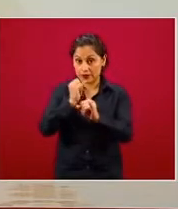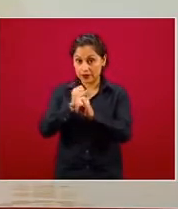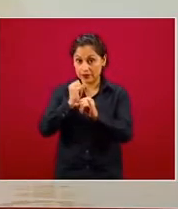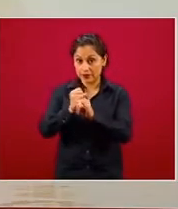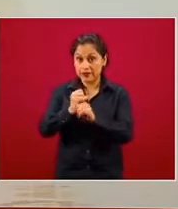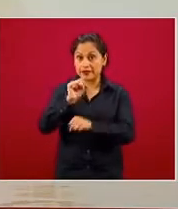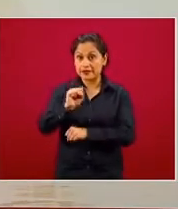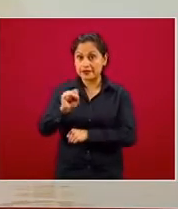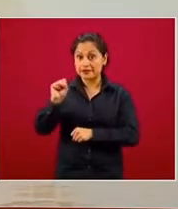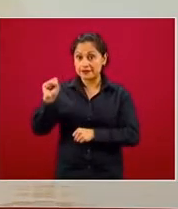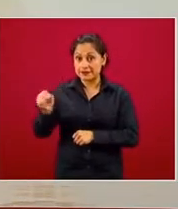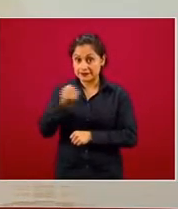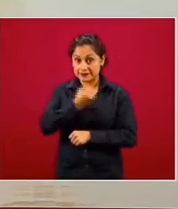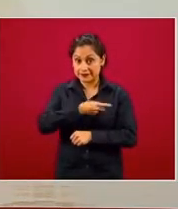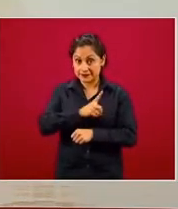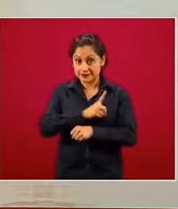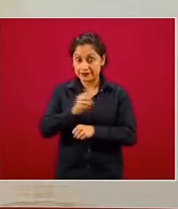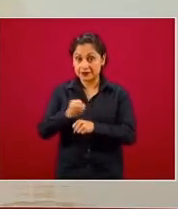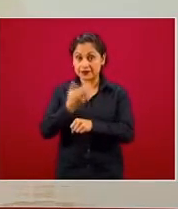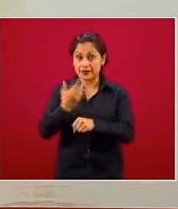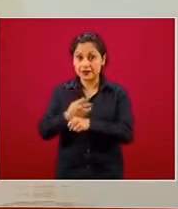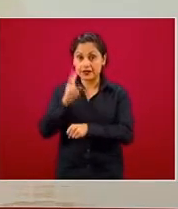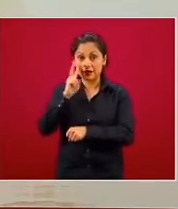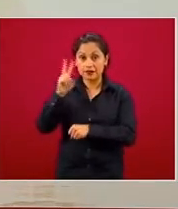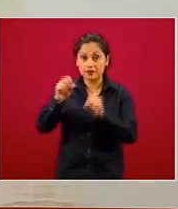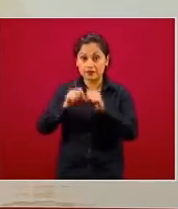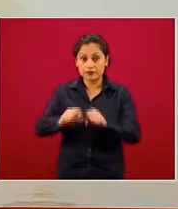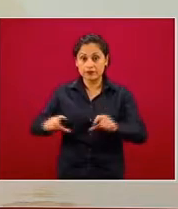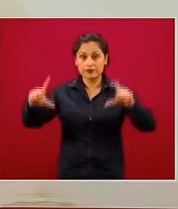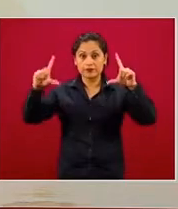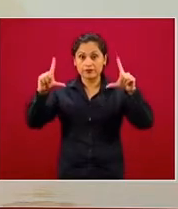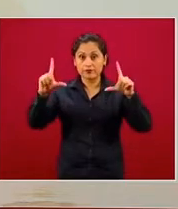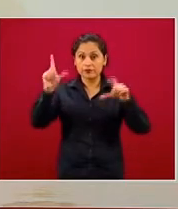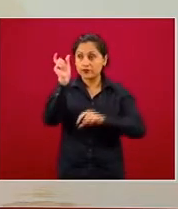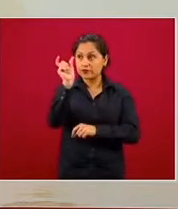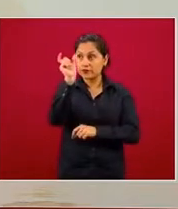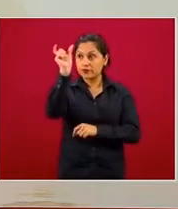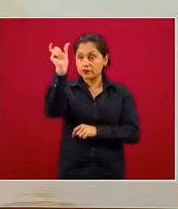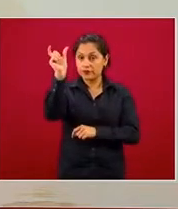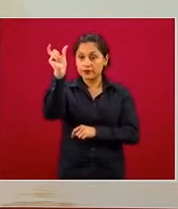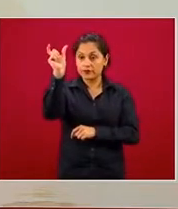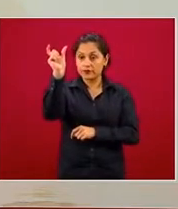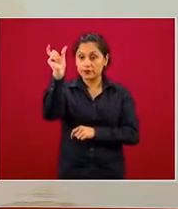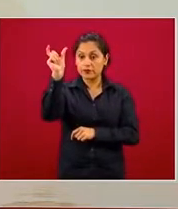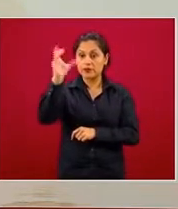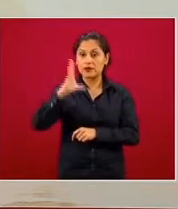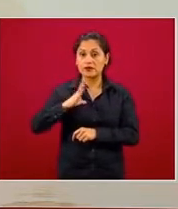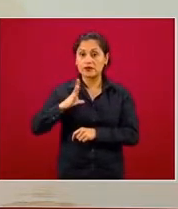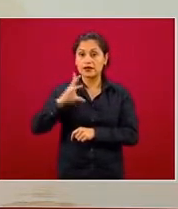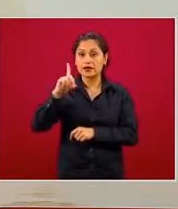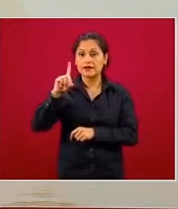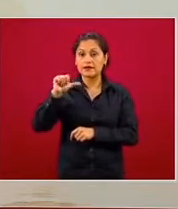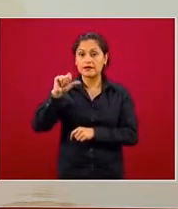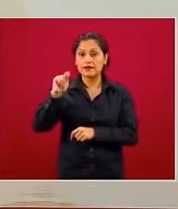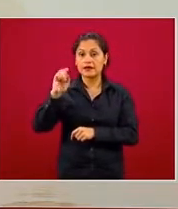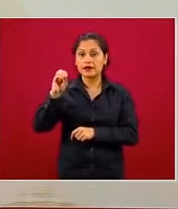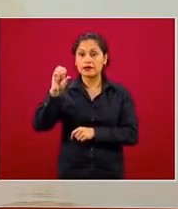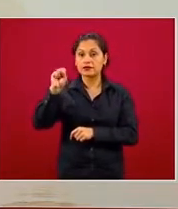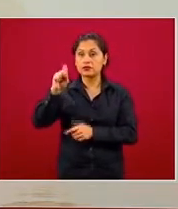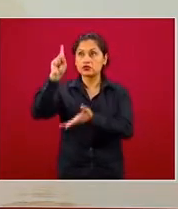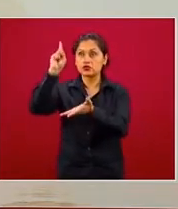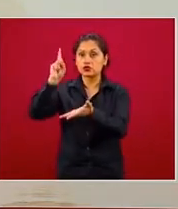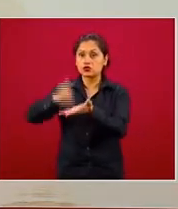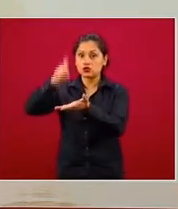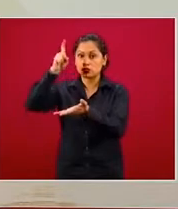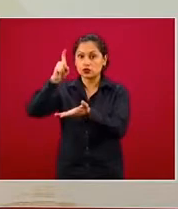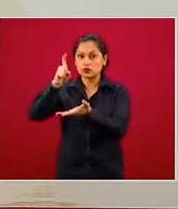Secretaría de Salud. which is Si called ustedes entran al micrositio, a en microsite. la You pestaña de have arriba hay un a button enlace that que says dice data, datos, and if you seleccionan click